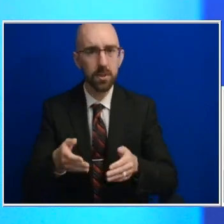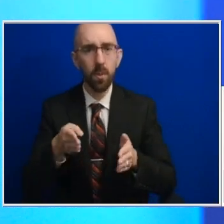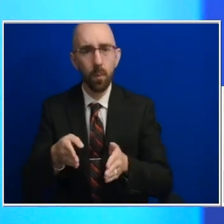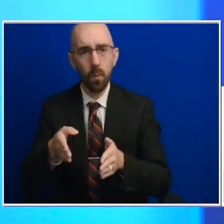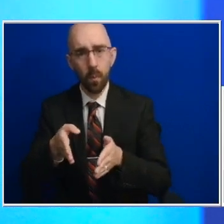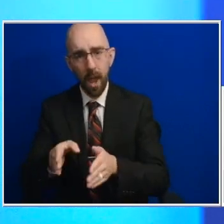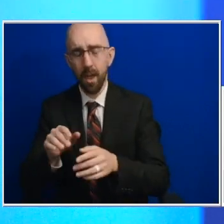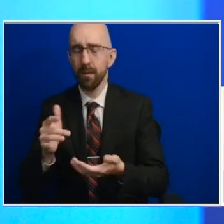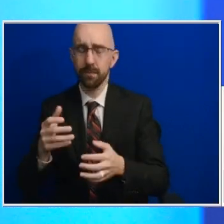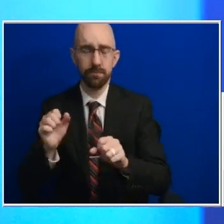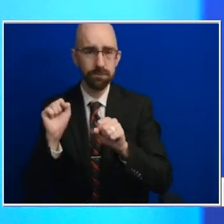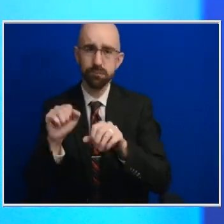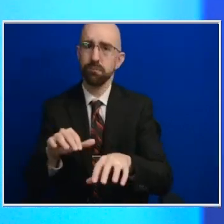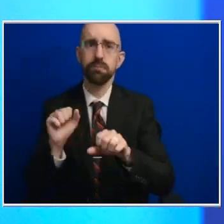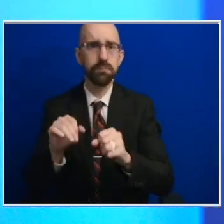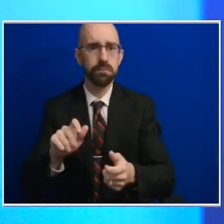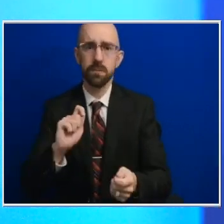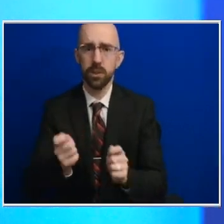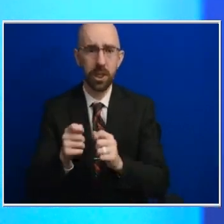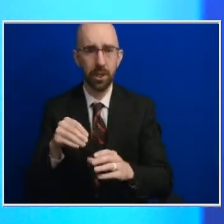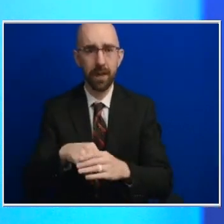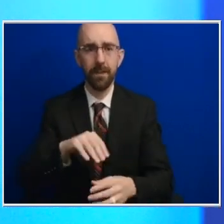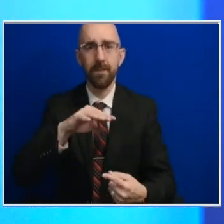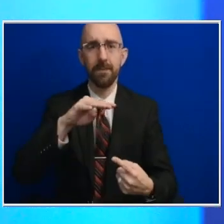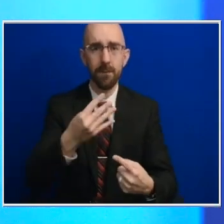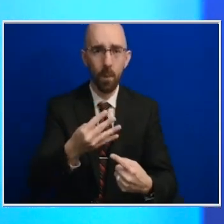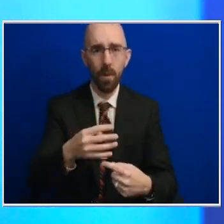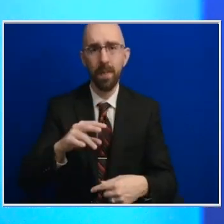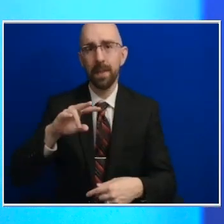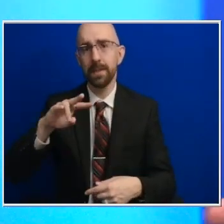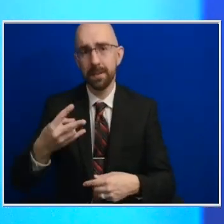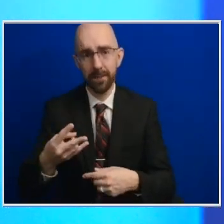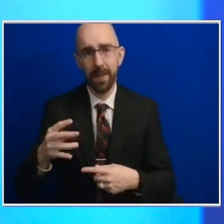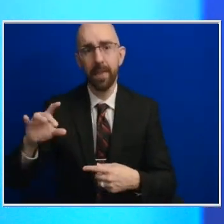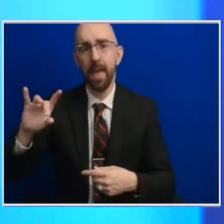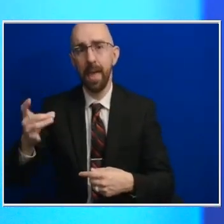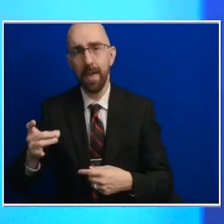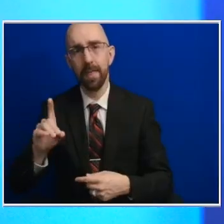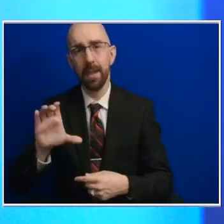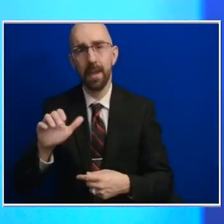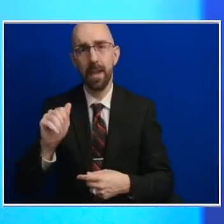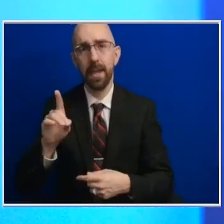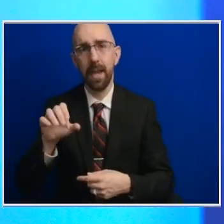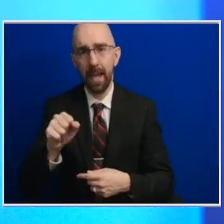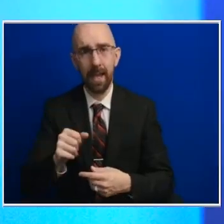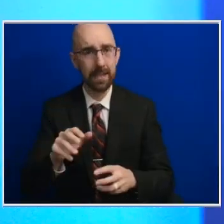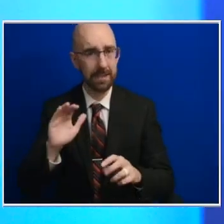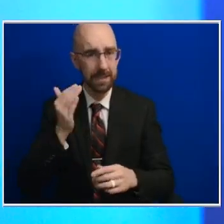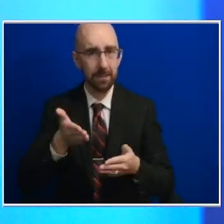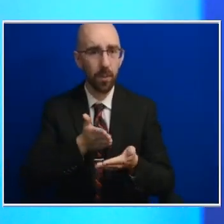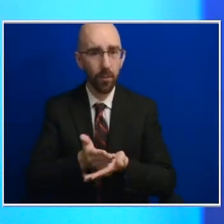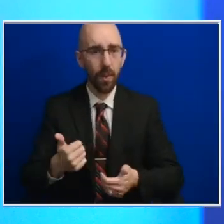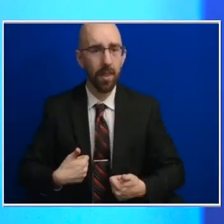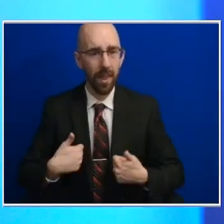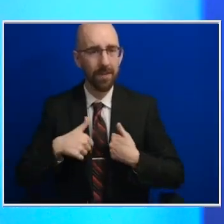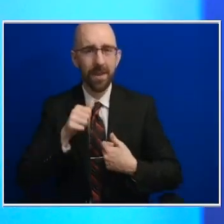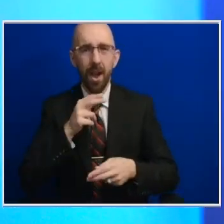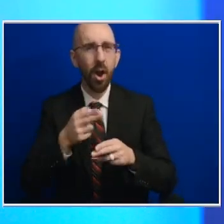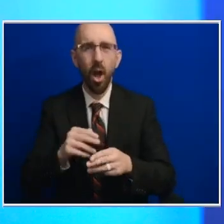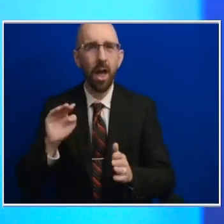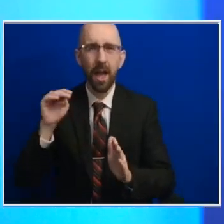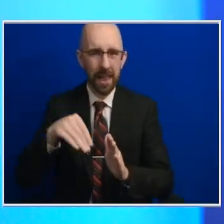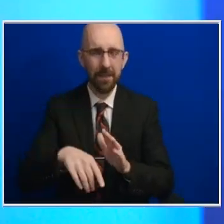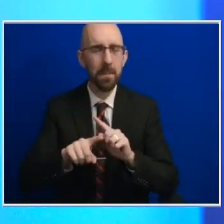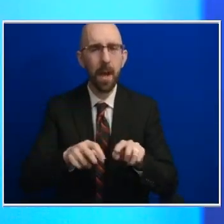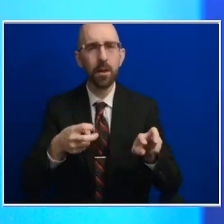here, in the 4th, 7th, and 8th decades. It's likely that throughout life we have, I'm not going to call it a cliff, but transitional